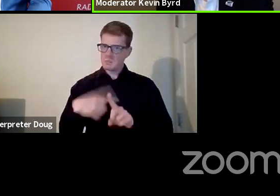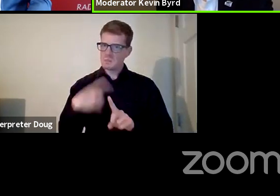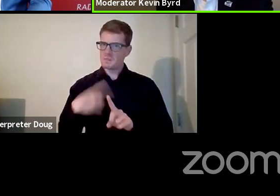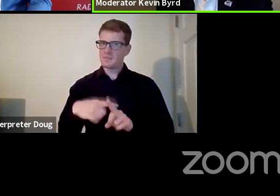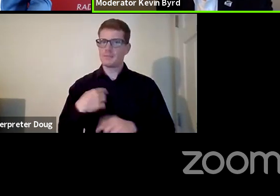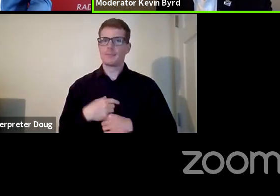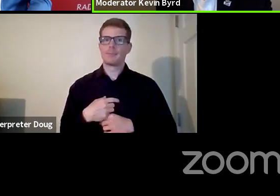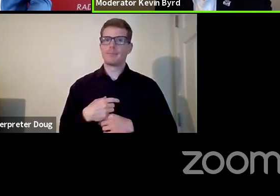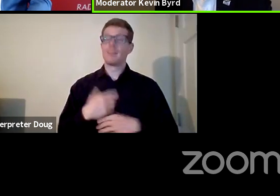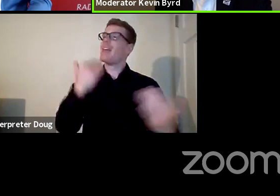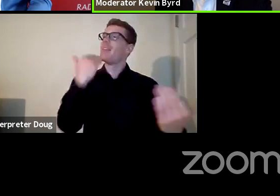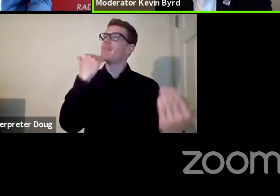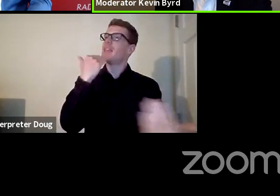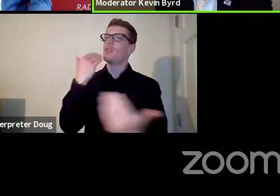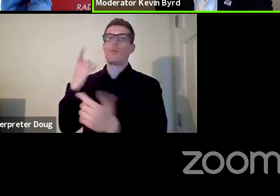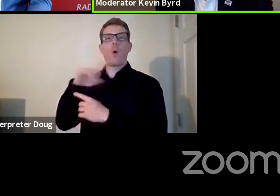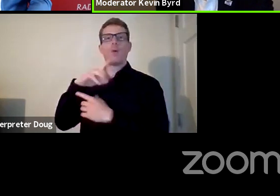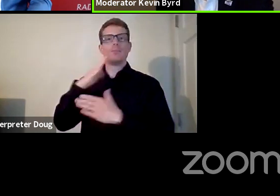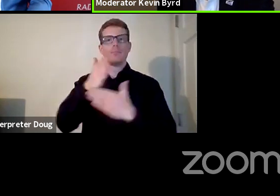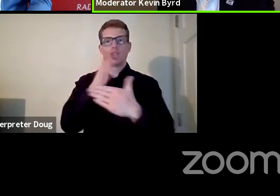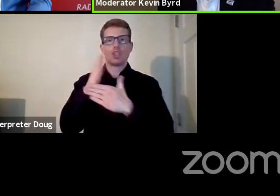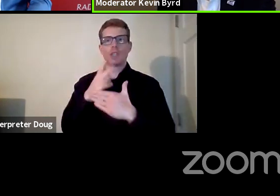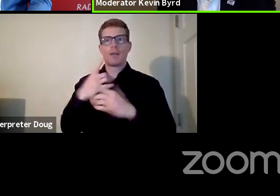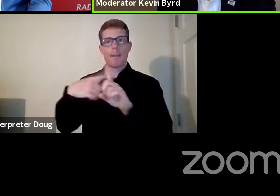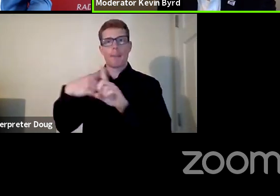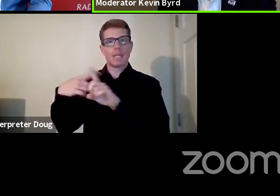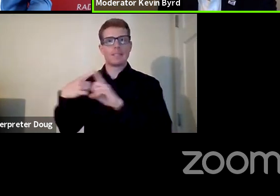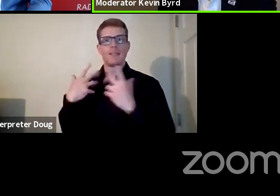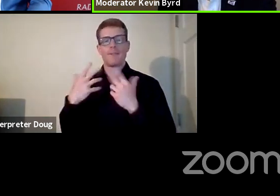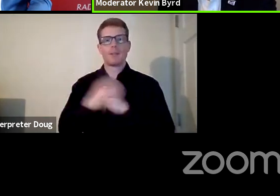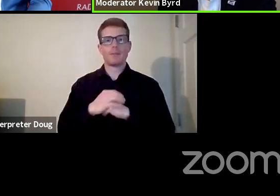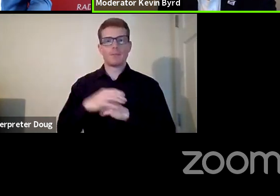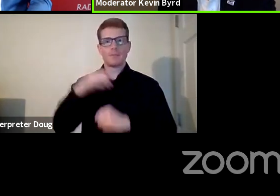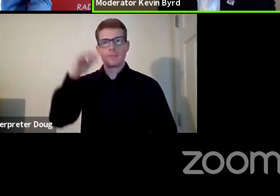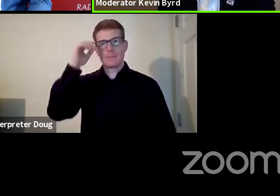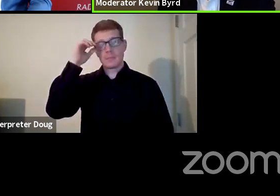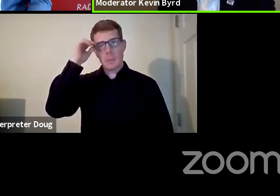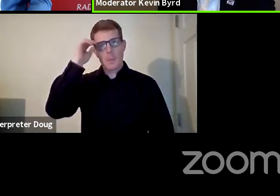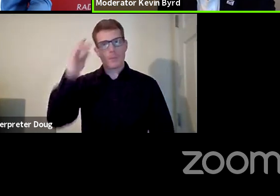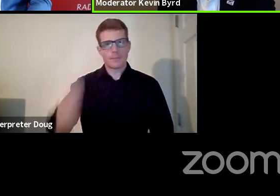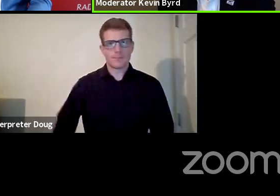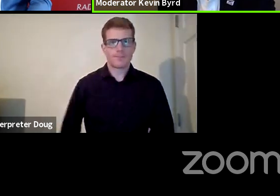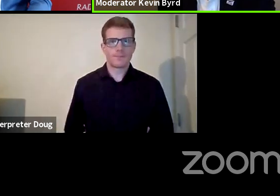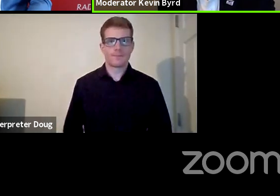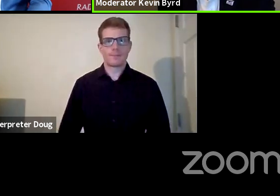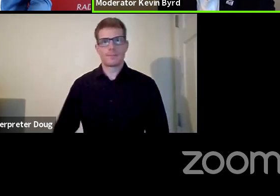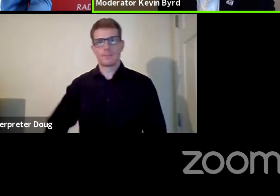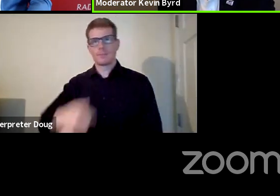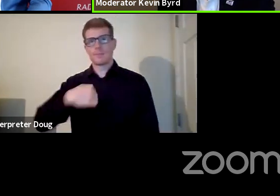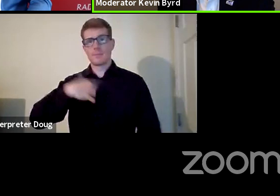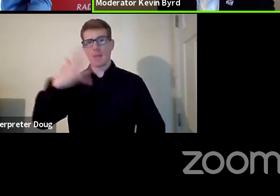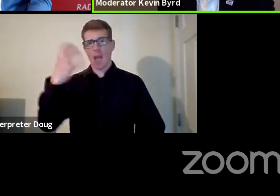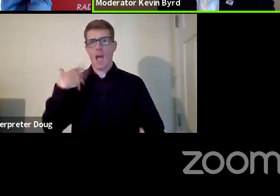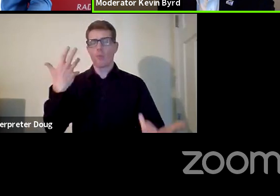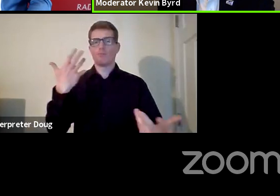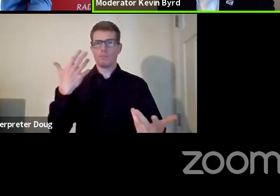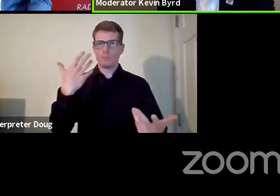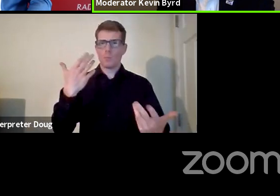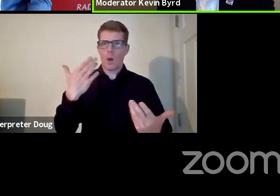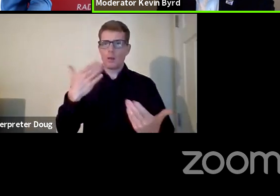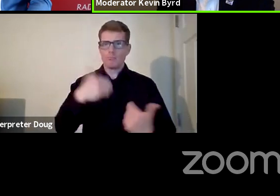you've observed. We only have a few minutes left, and I want to get to another topic that I think is front of mind for a lot of people as well, not just